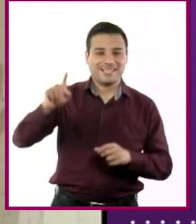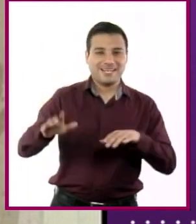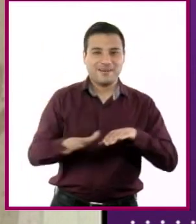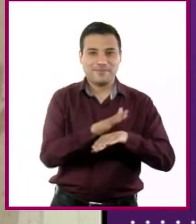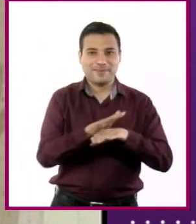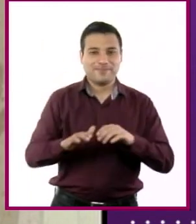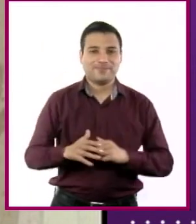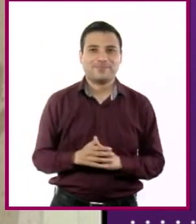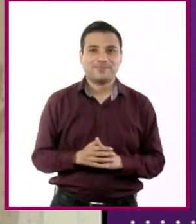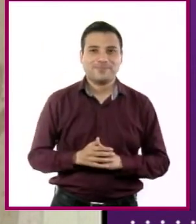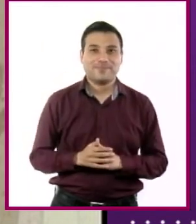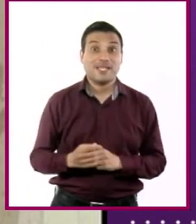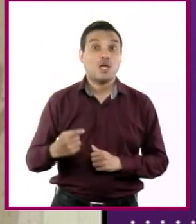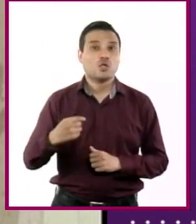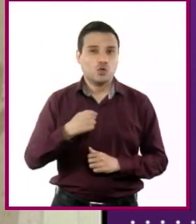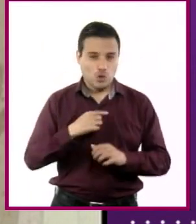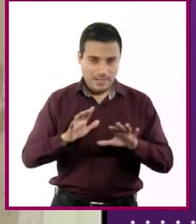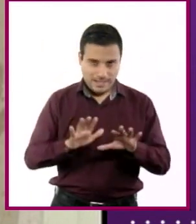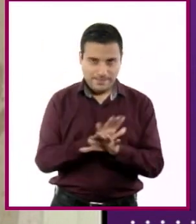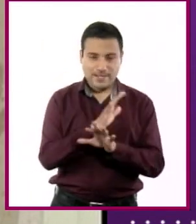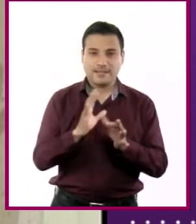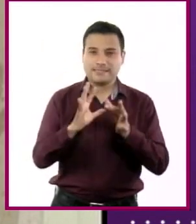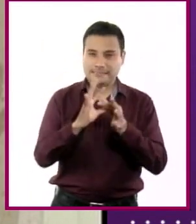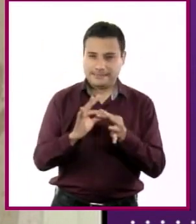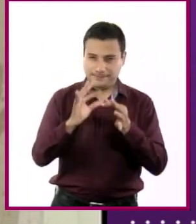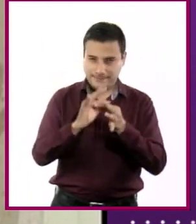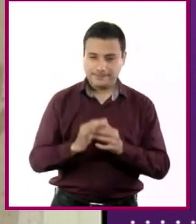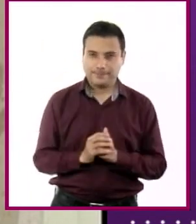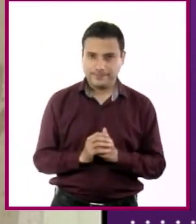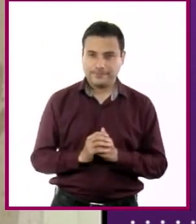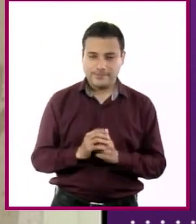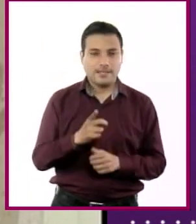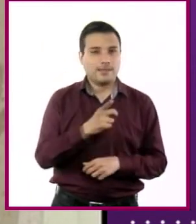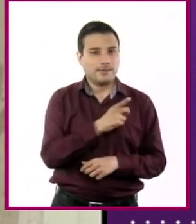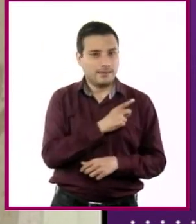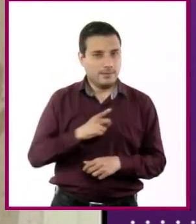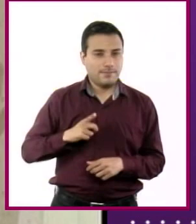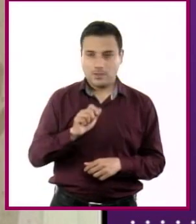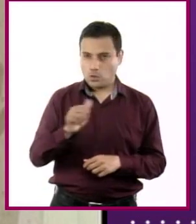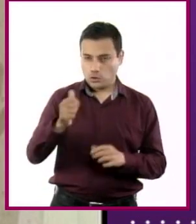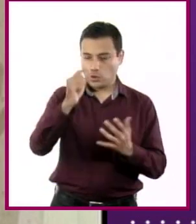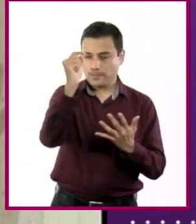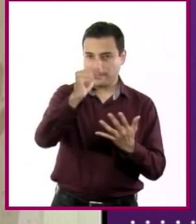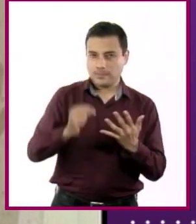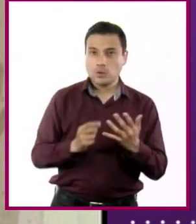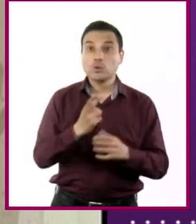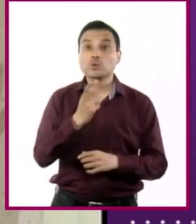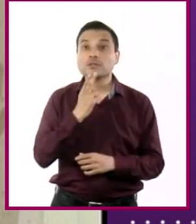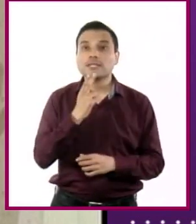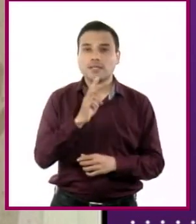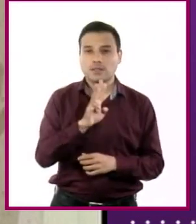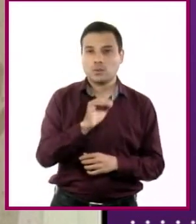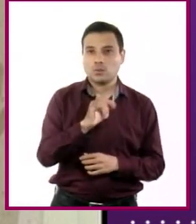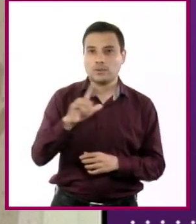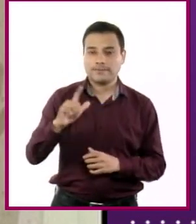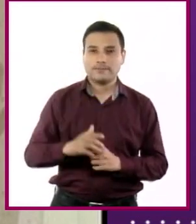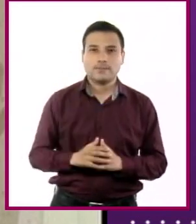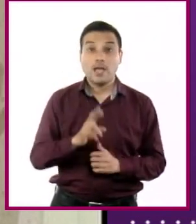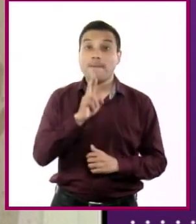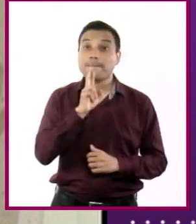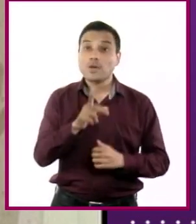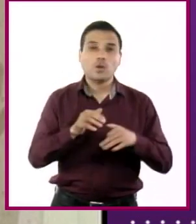Yo modificaré los planes y le indicaré a Sandy que hará otras cosas usando la forma will. You will